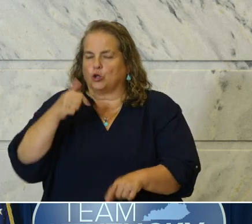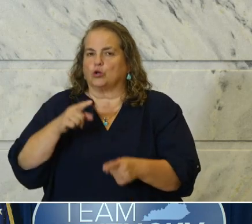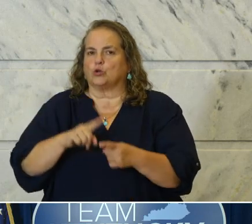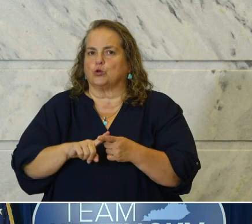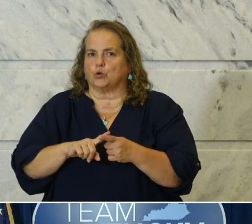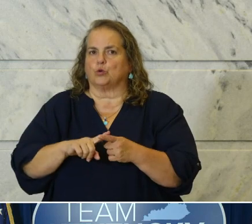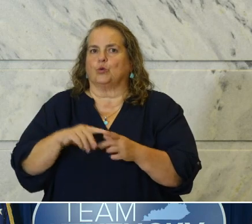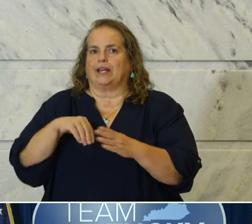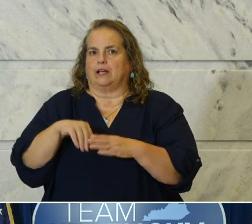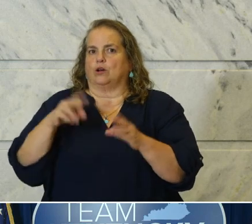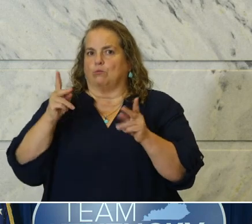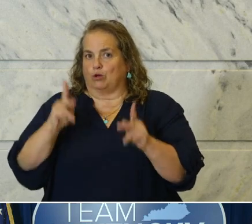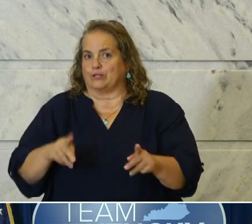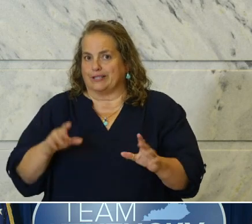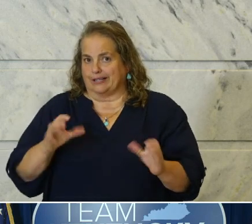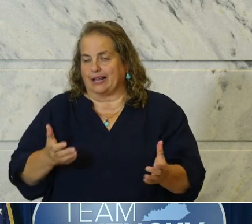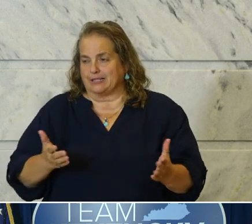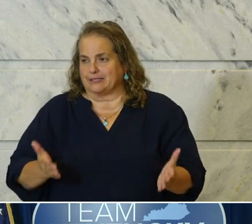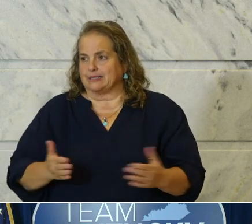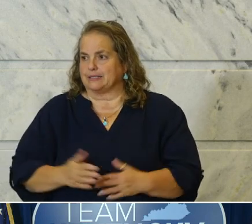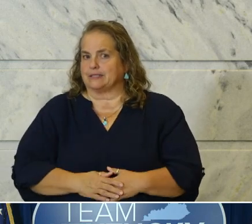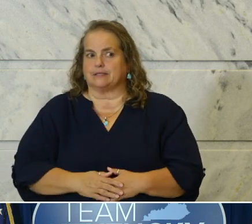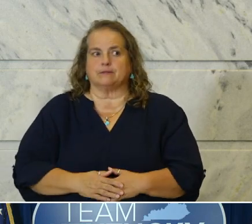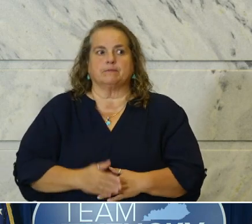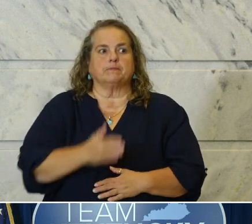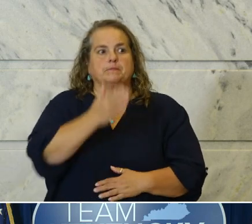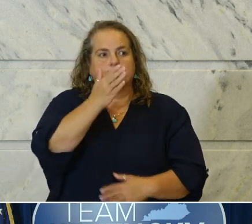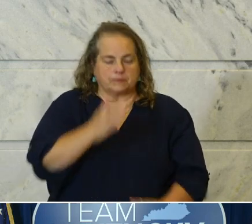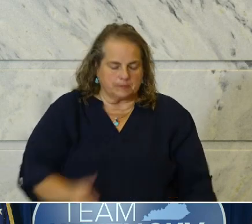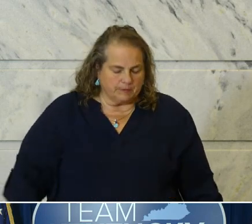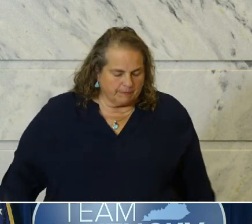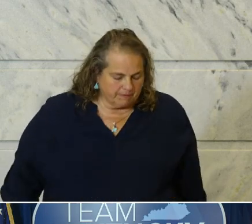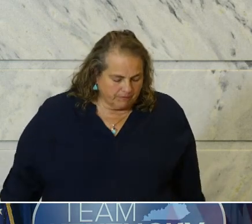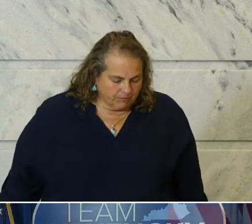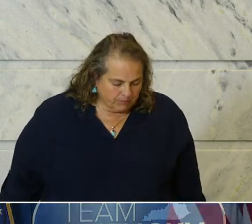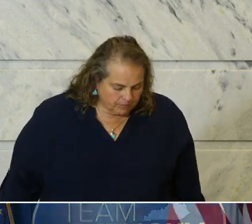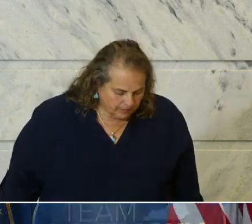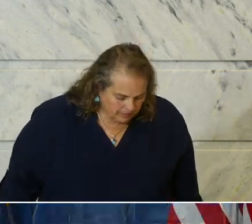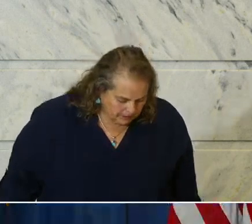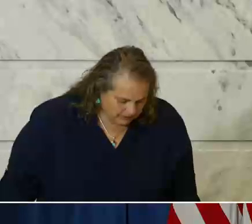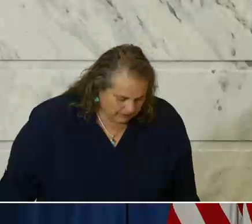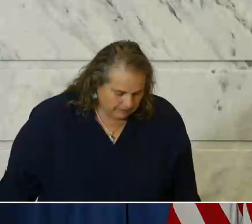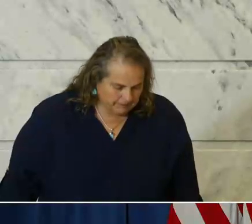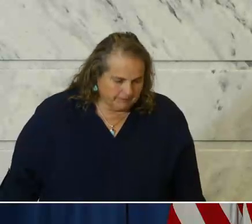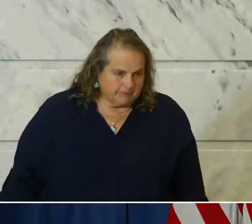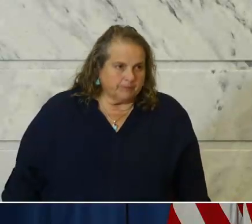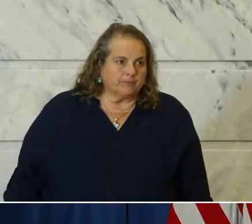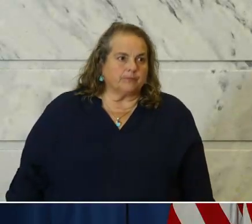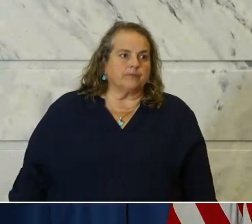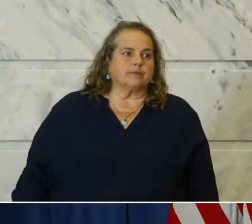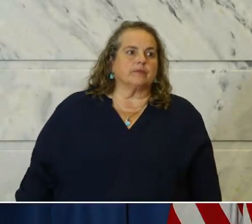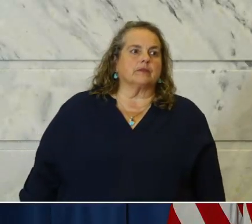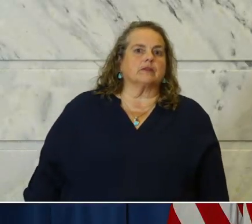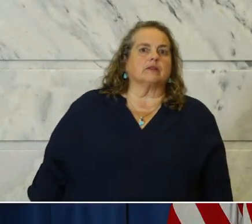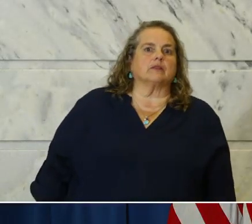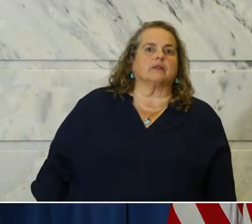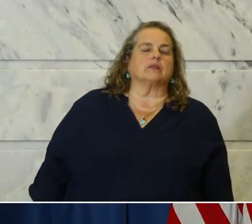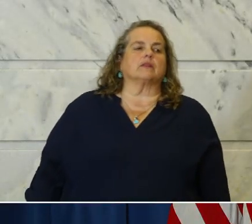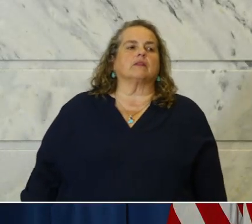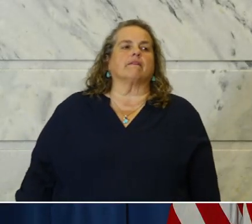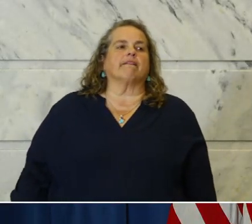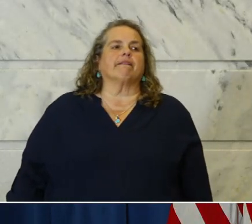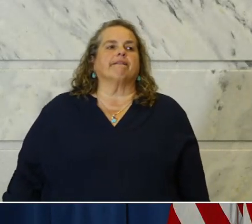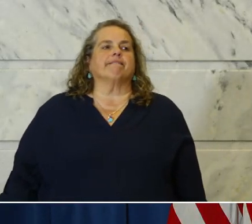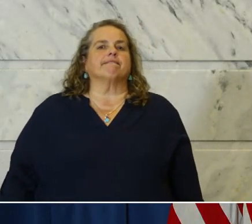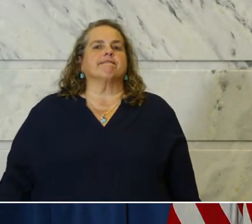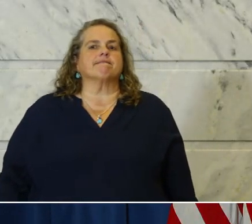to in-person classes. Shelby? Following some vandalism at a COVID testing site in Lexington, there's been a lot of talk